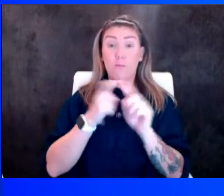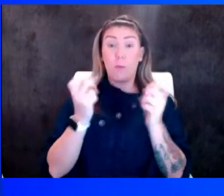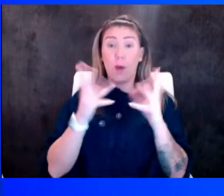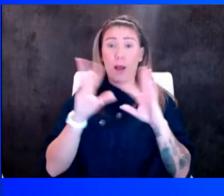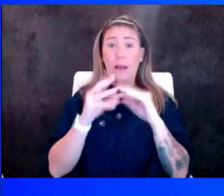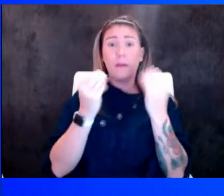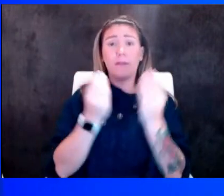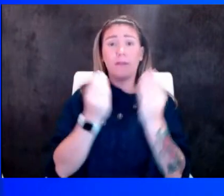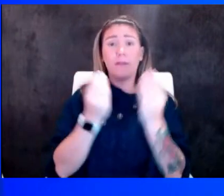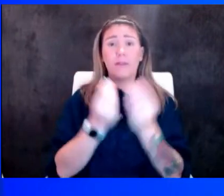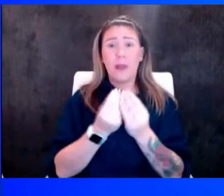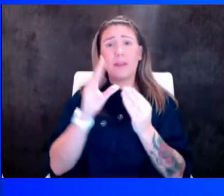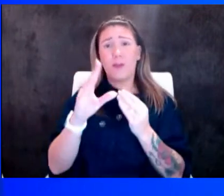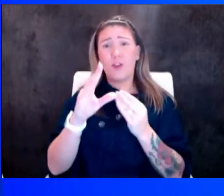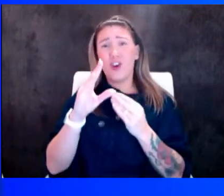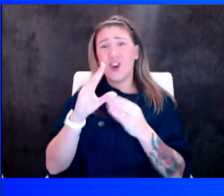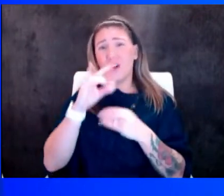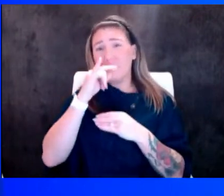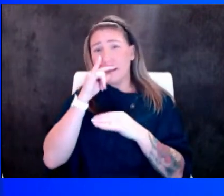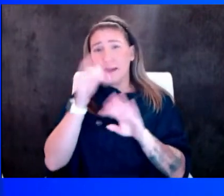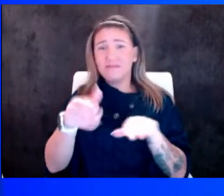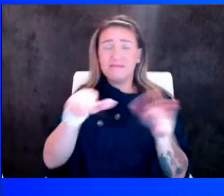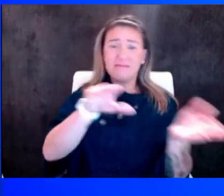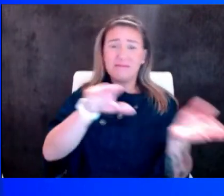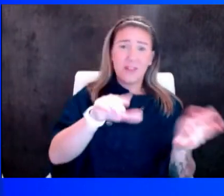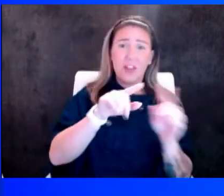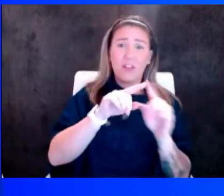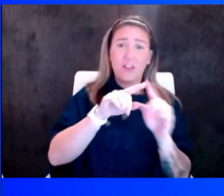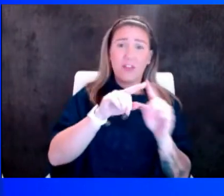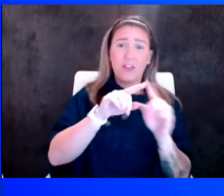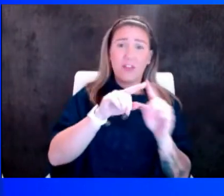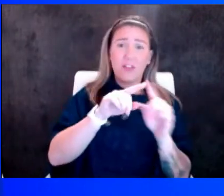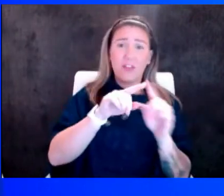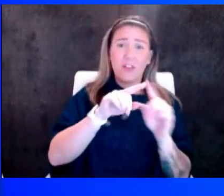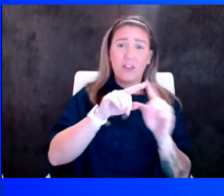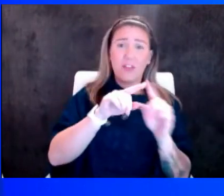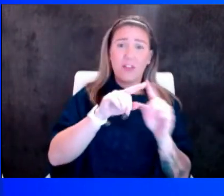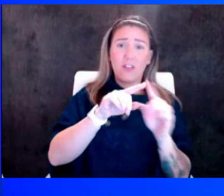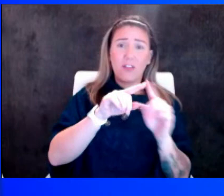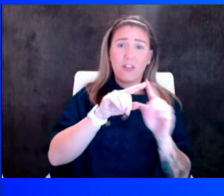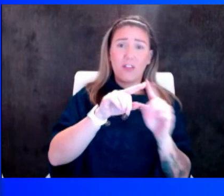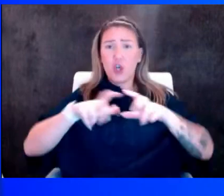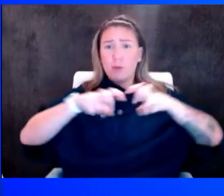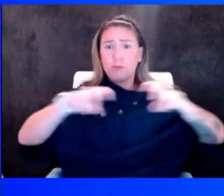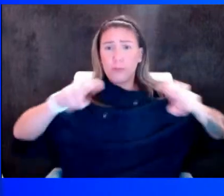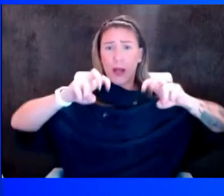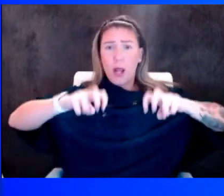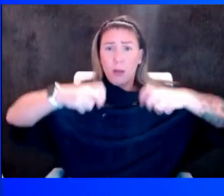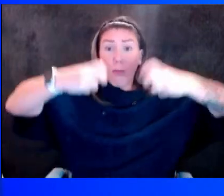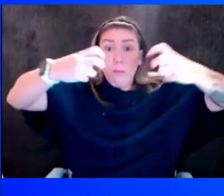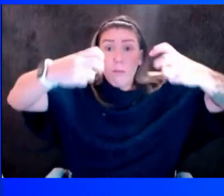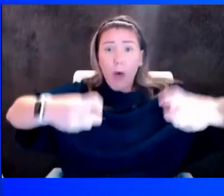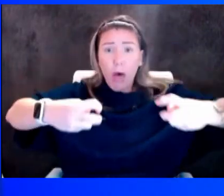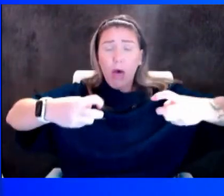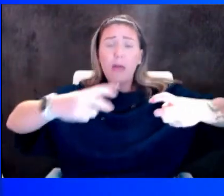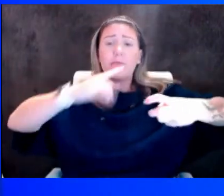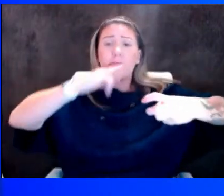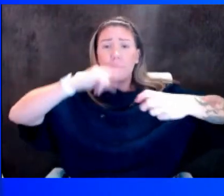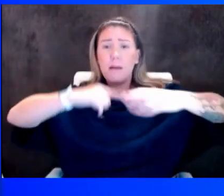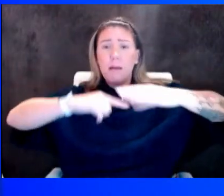to a tip-over accident from furniture. And so their passion has really benefited our community. And